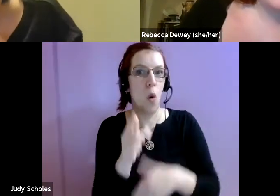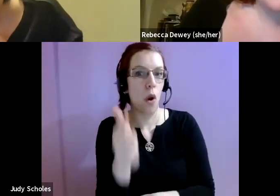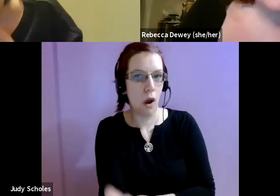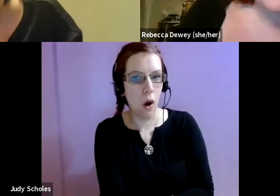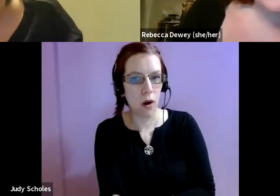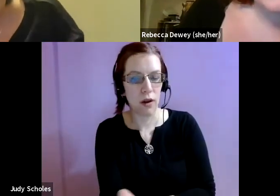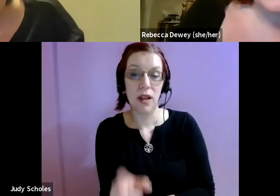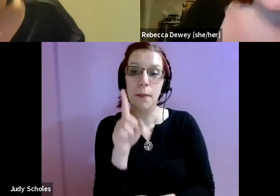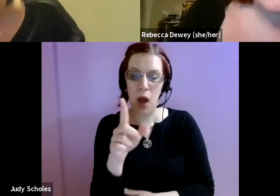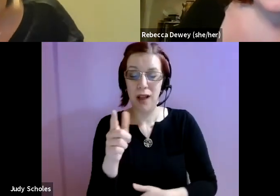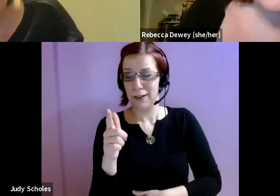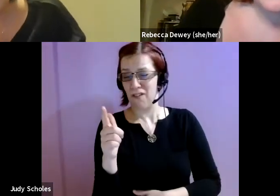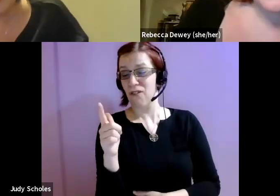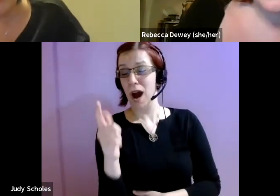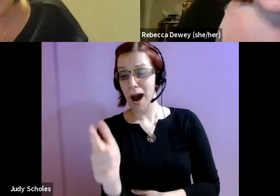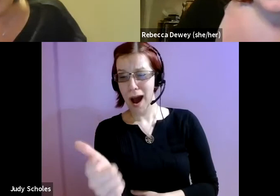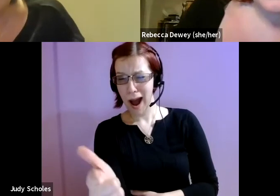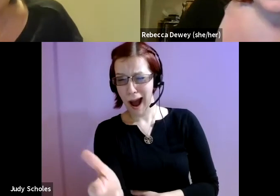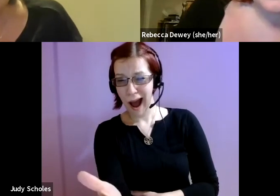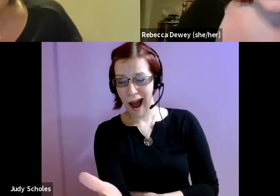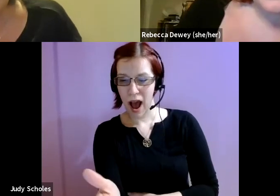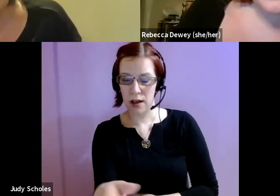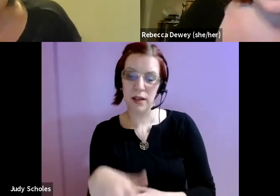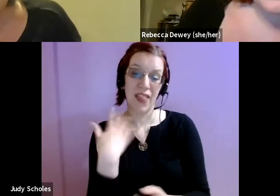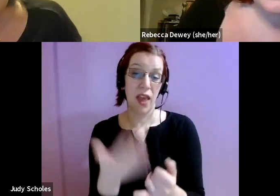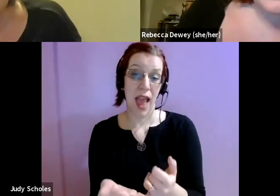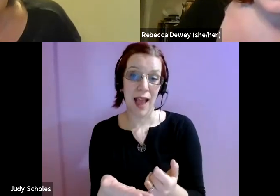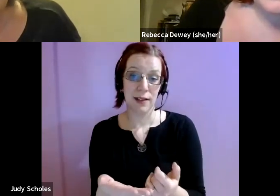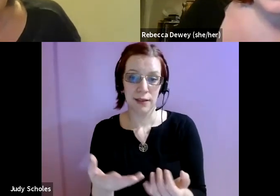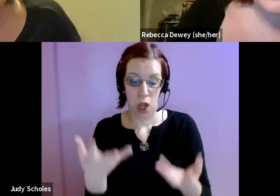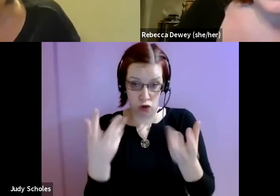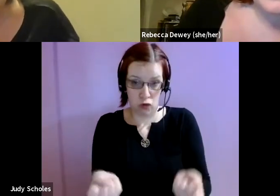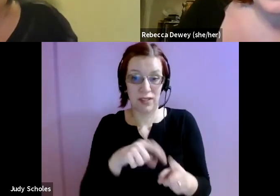make them too big, you can eventually wash out the gravitational wave